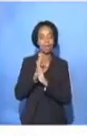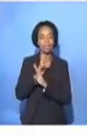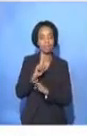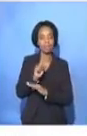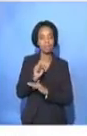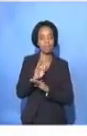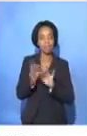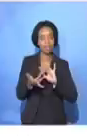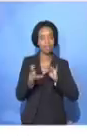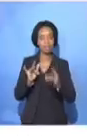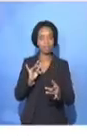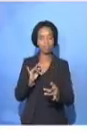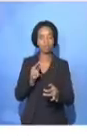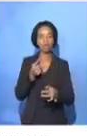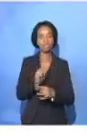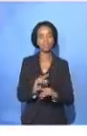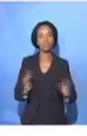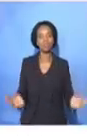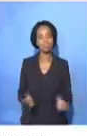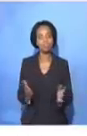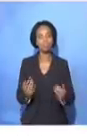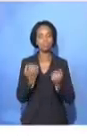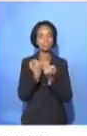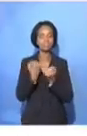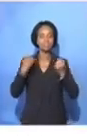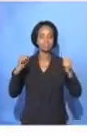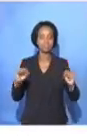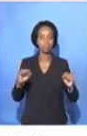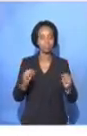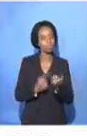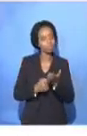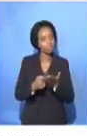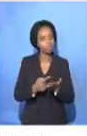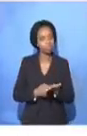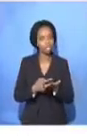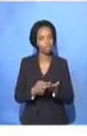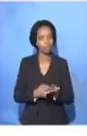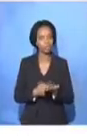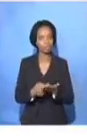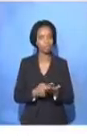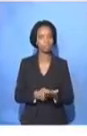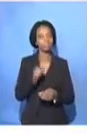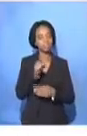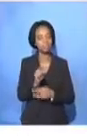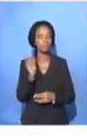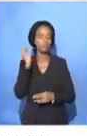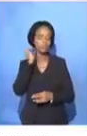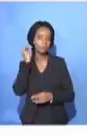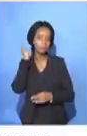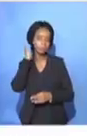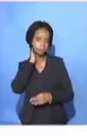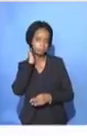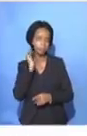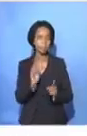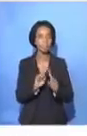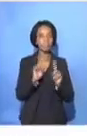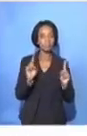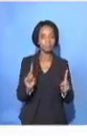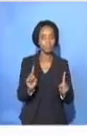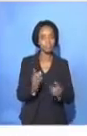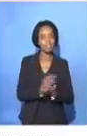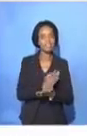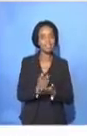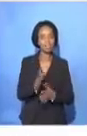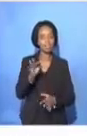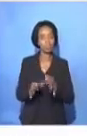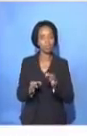the promotion of democratic discussions are particularly notable. However, some of the